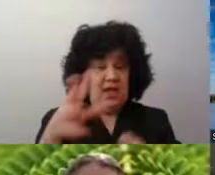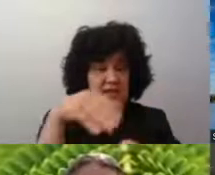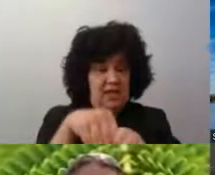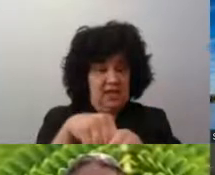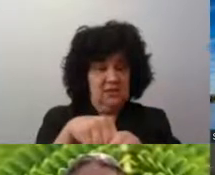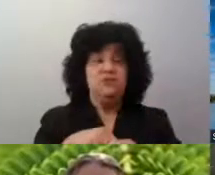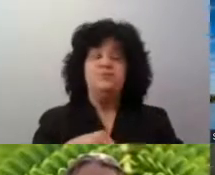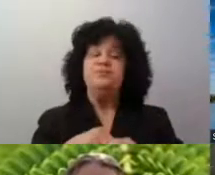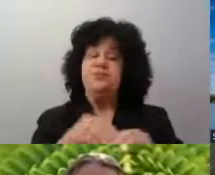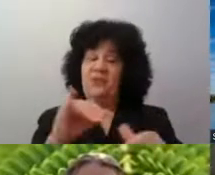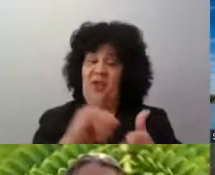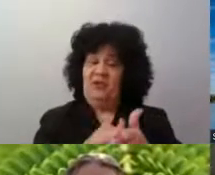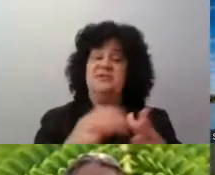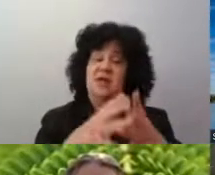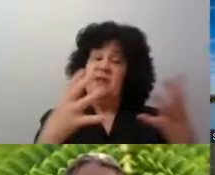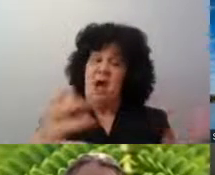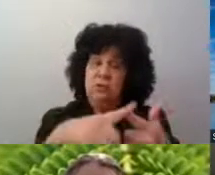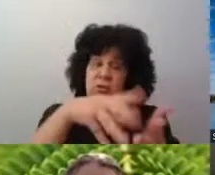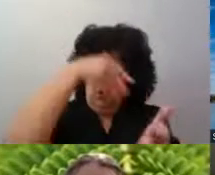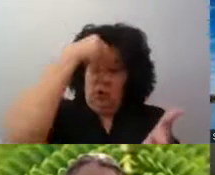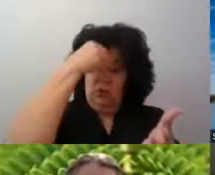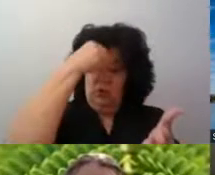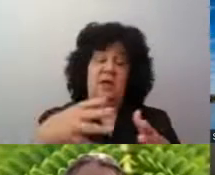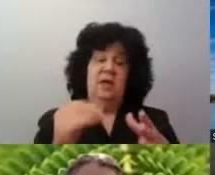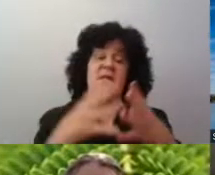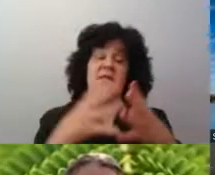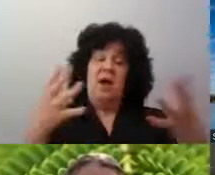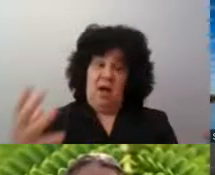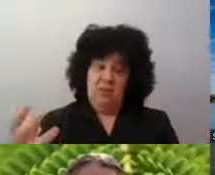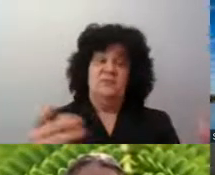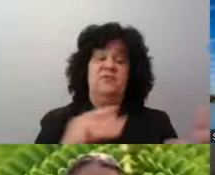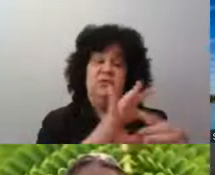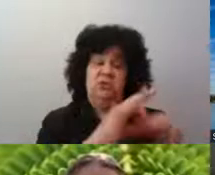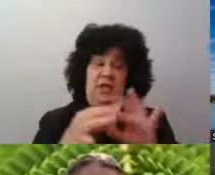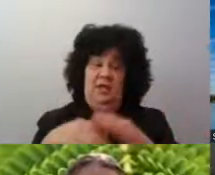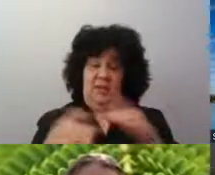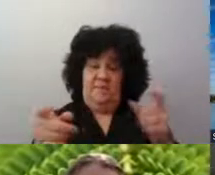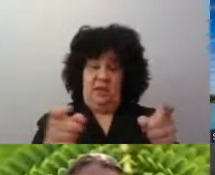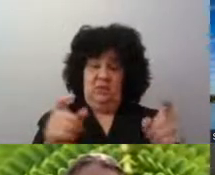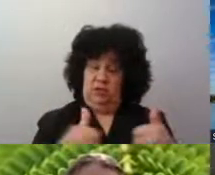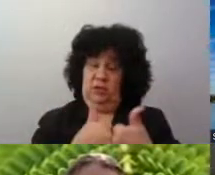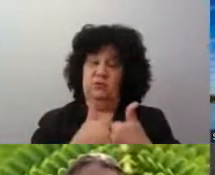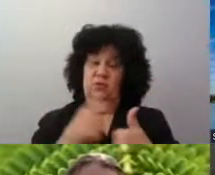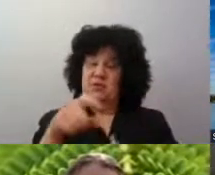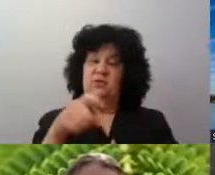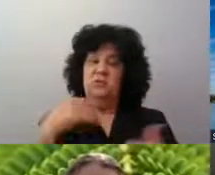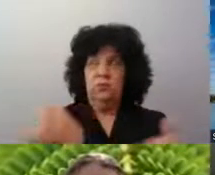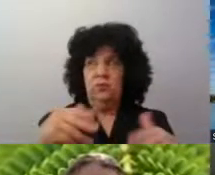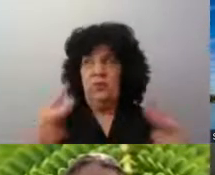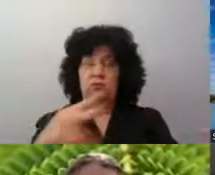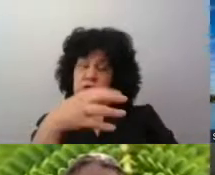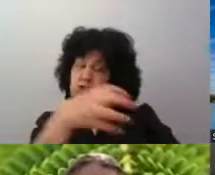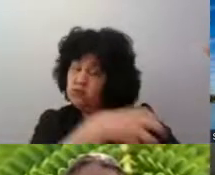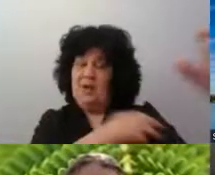massive learning curve and a serious change management challenge. We need some really strong and clear messages